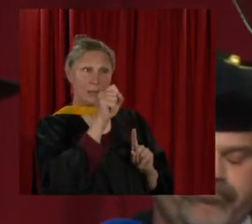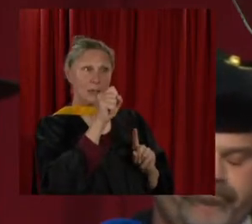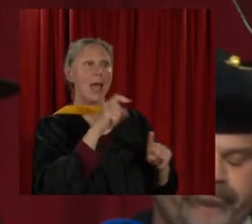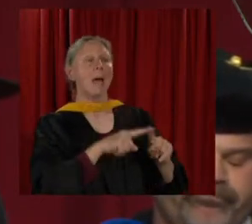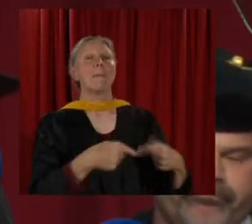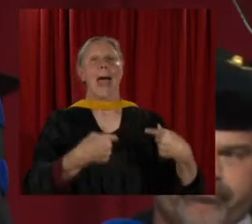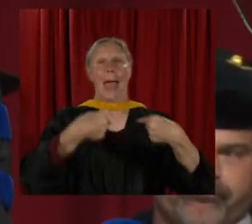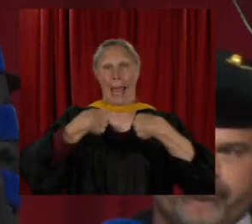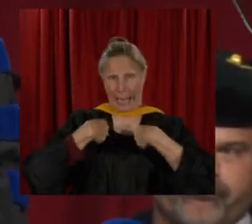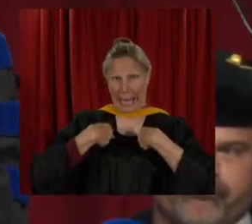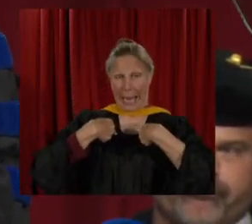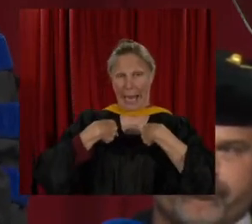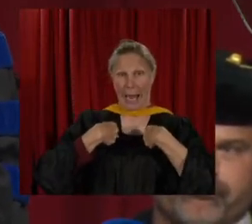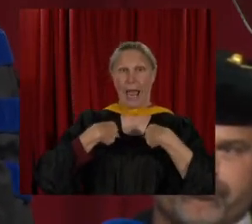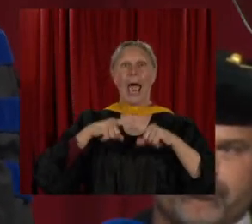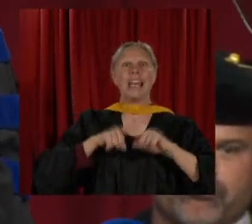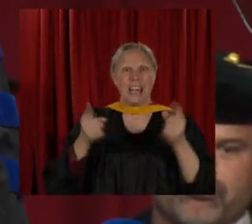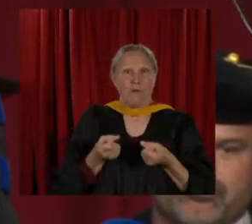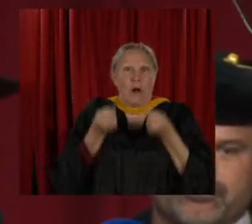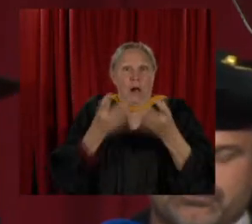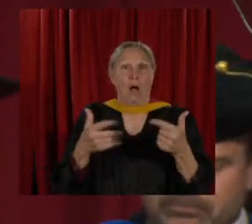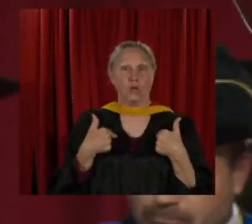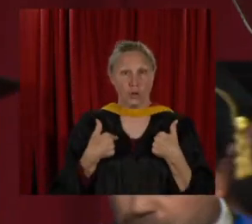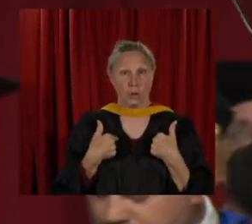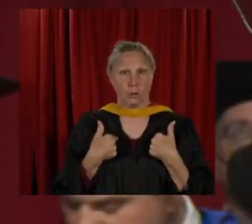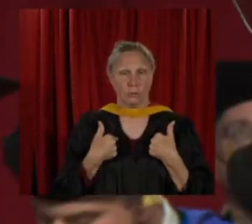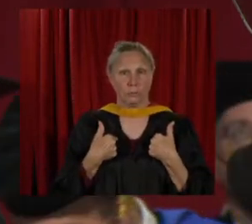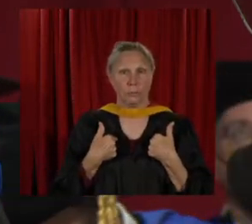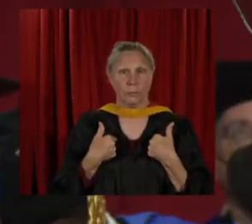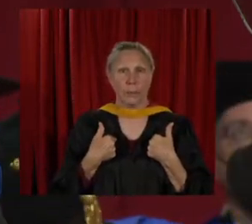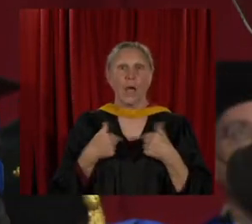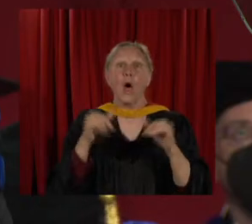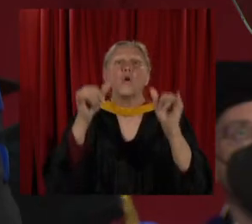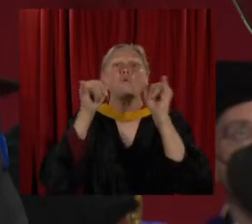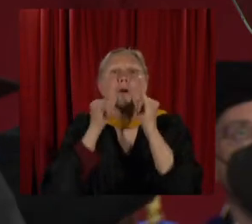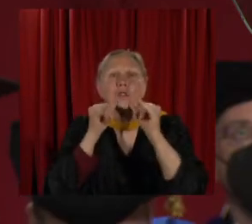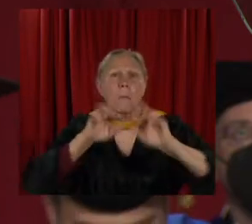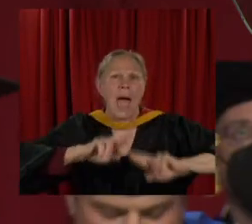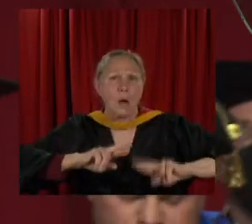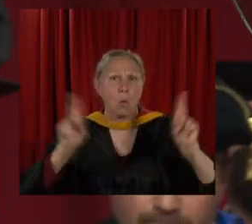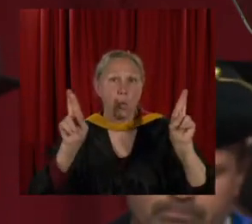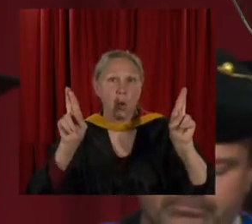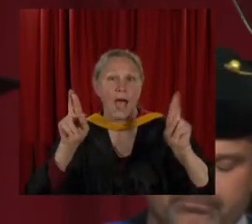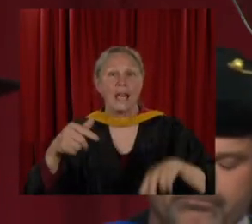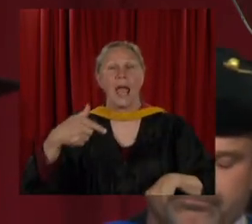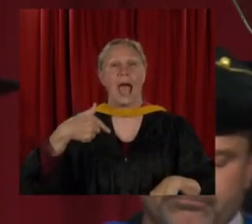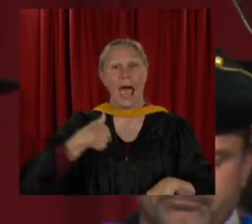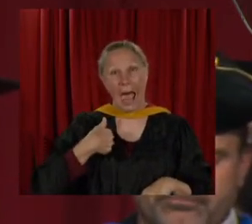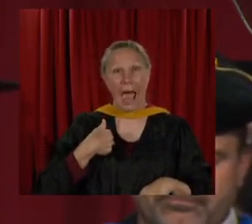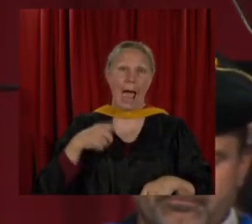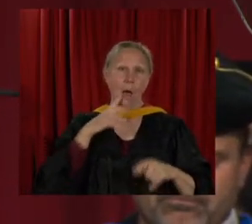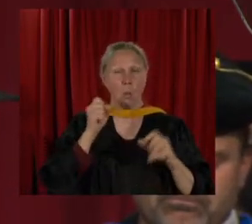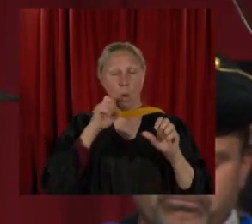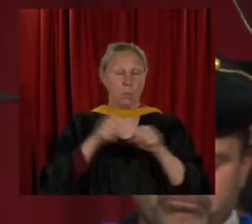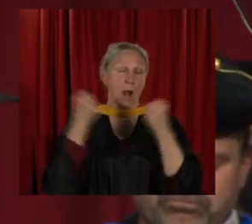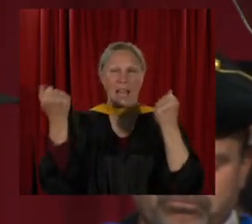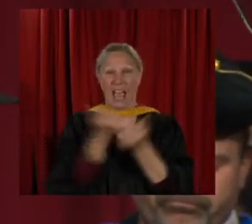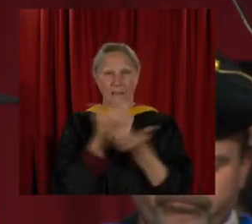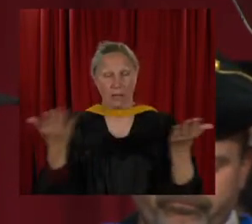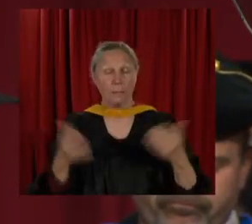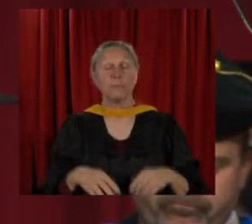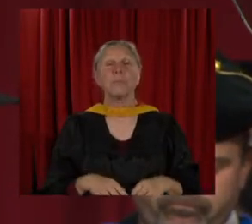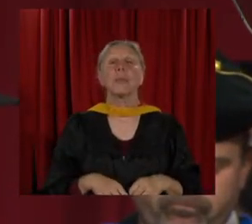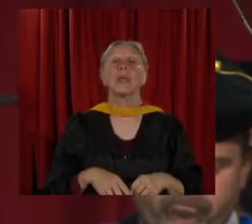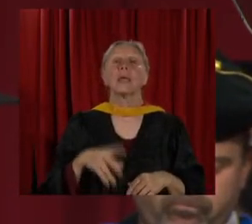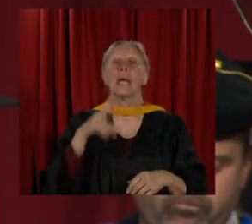but I, a difference maker. Razorback ready, I'm a record breaker.